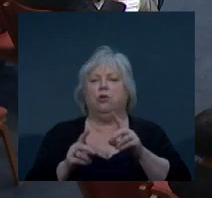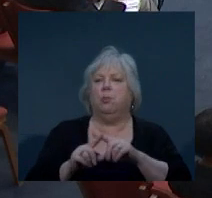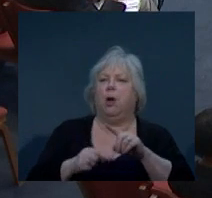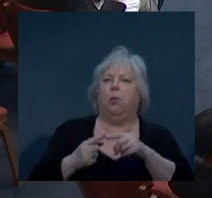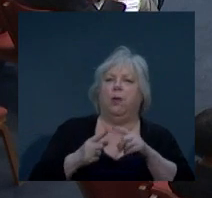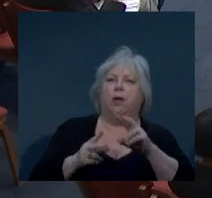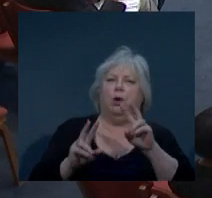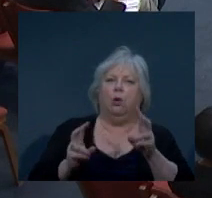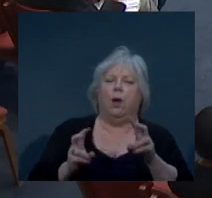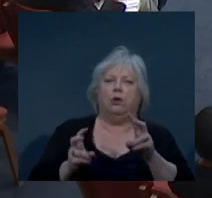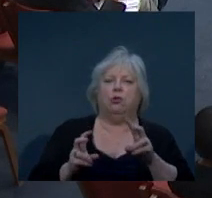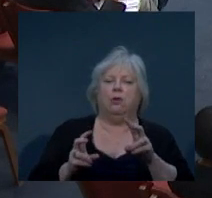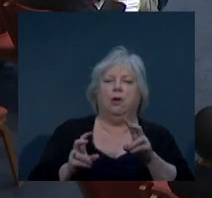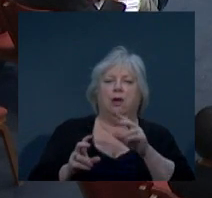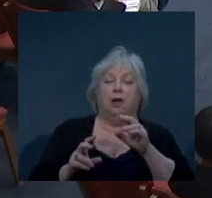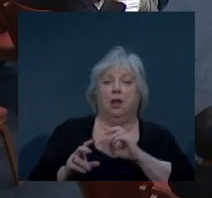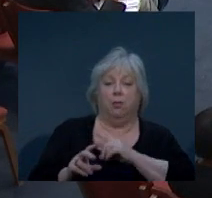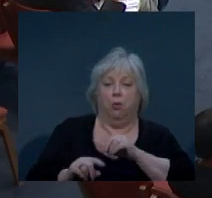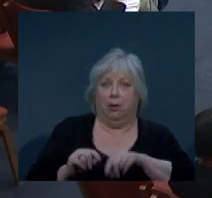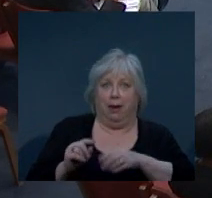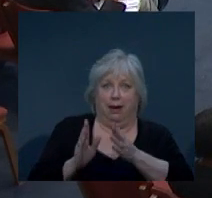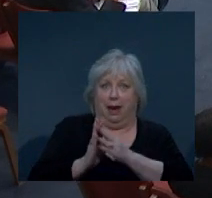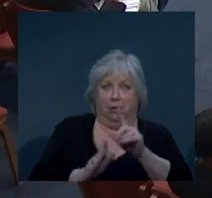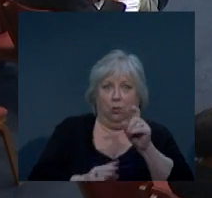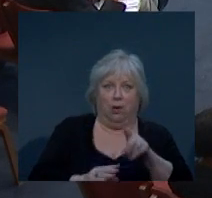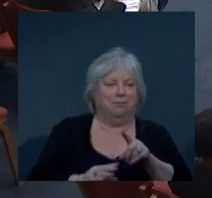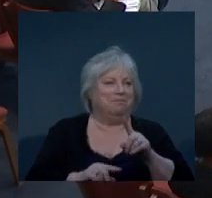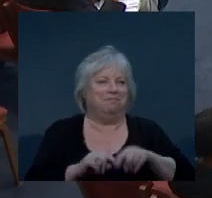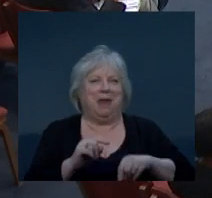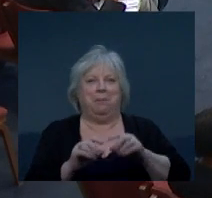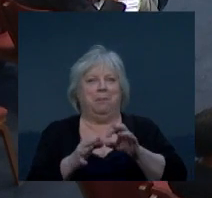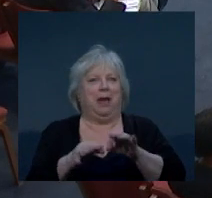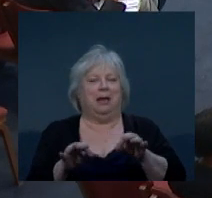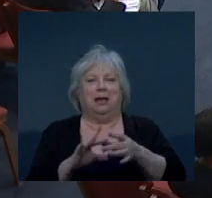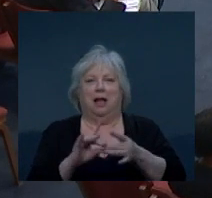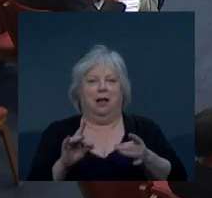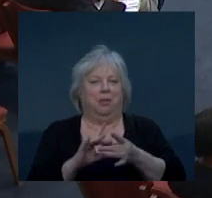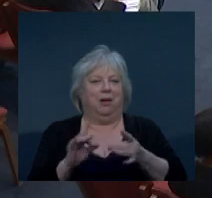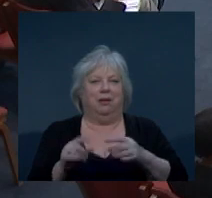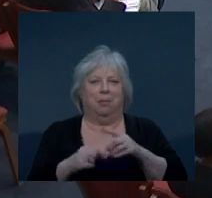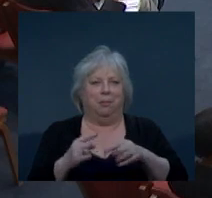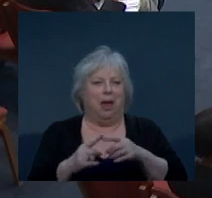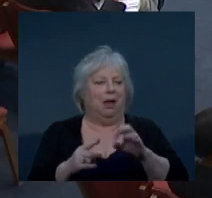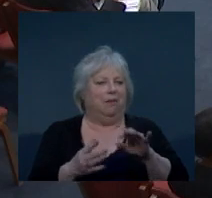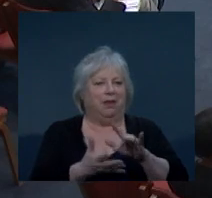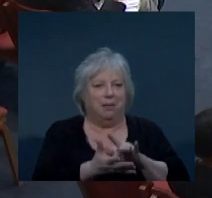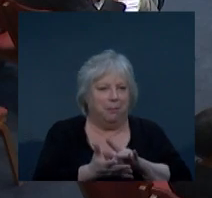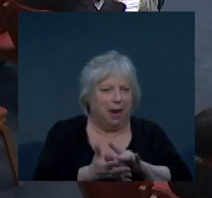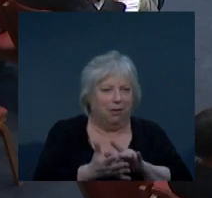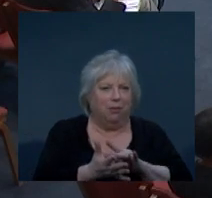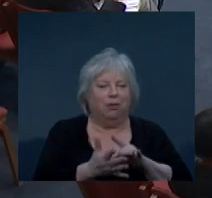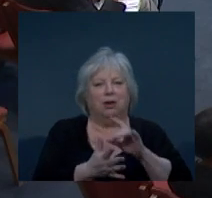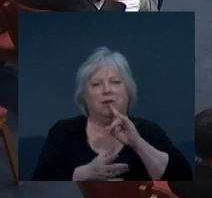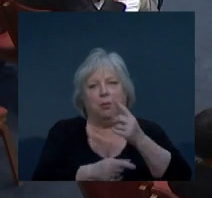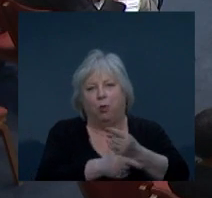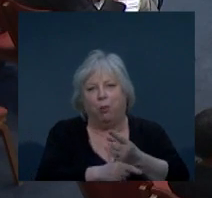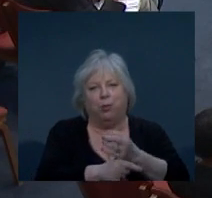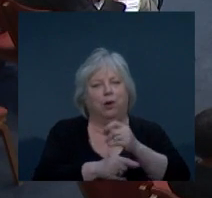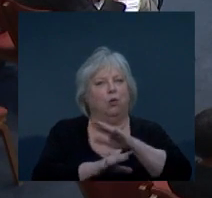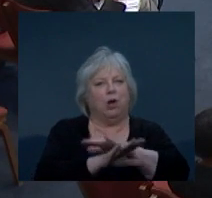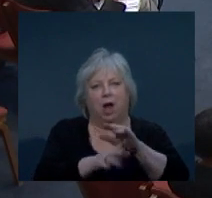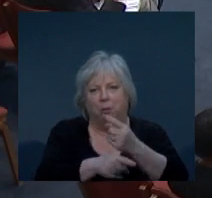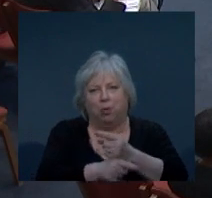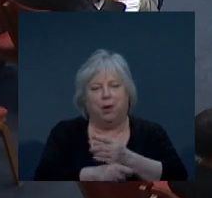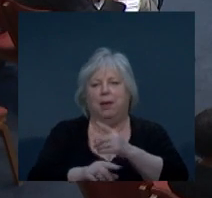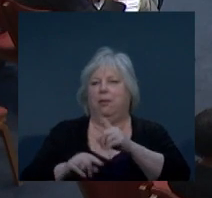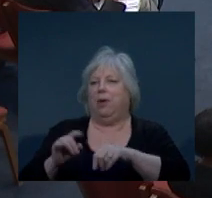questions before it, so is the board not to ask questions about it? They're not to make comments about whether a medical facility is appropriate or